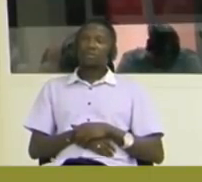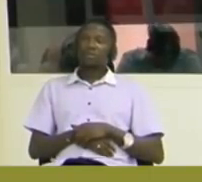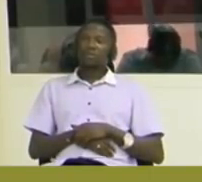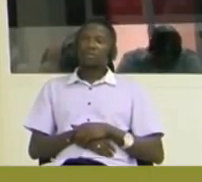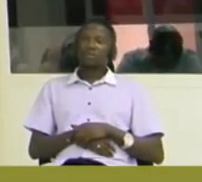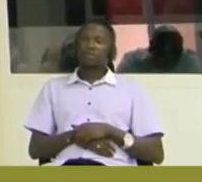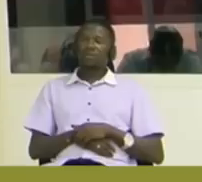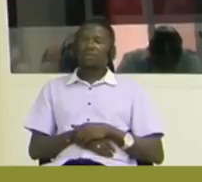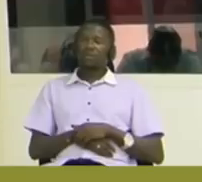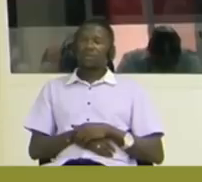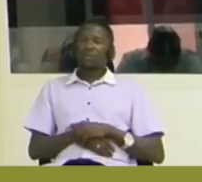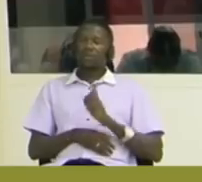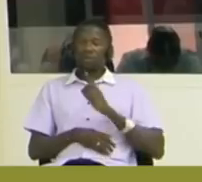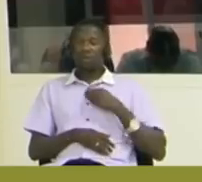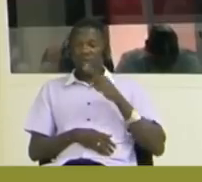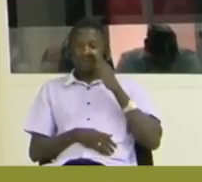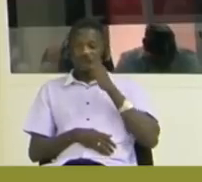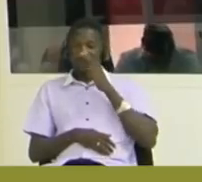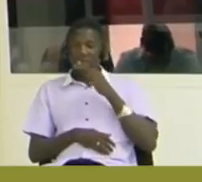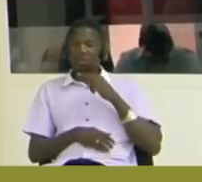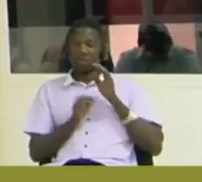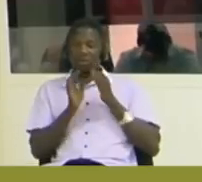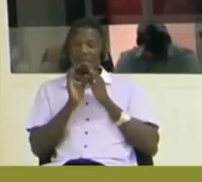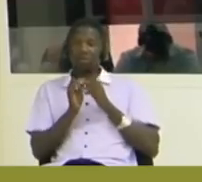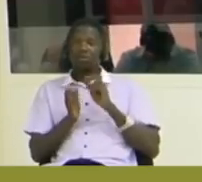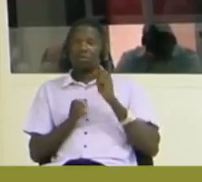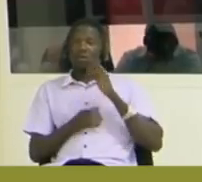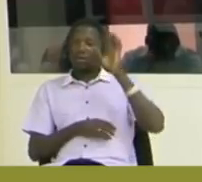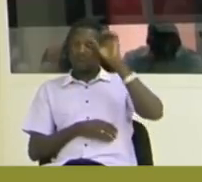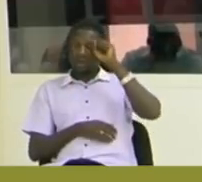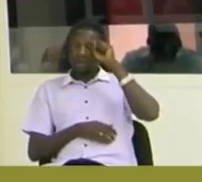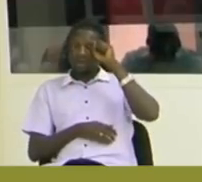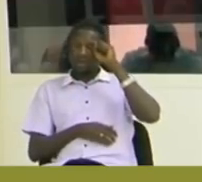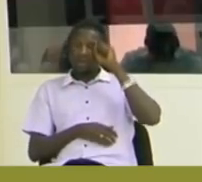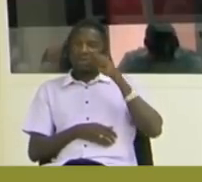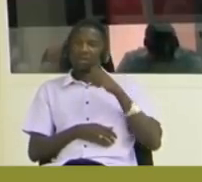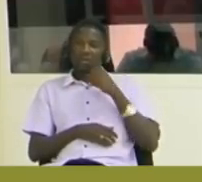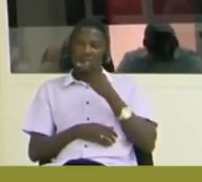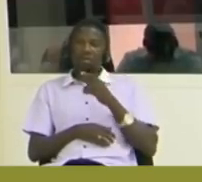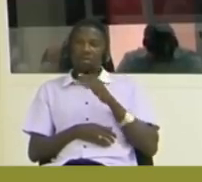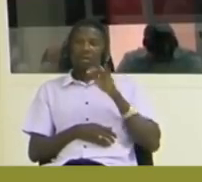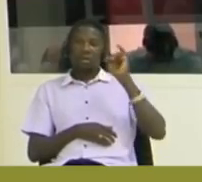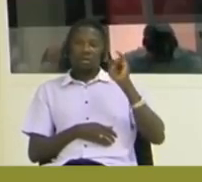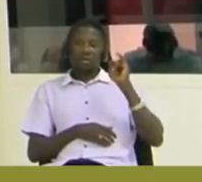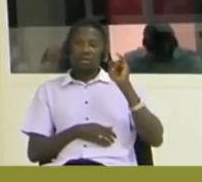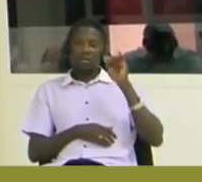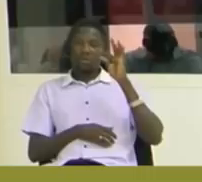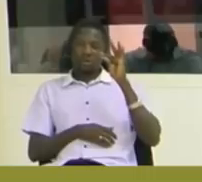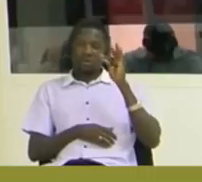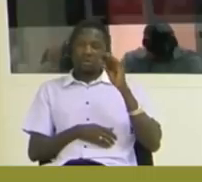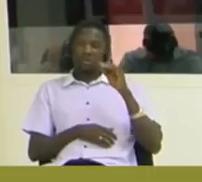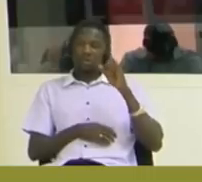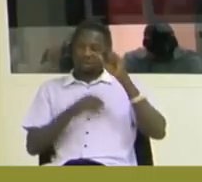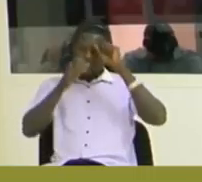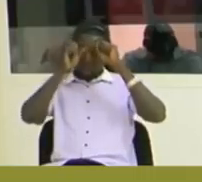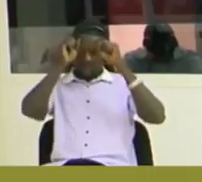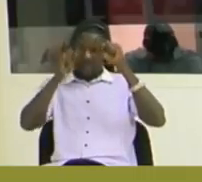Yes. So what I do understand is that Yankuba was at State House,